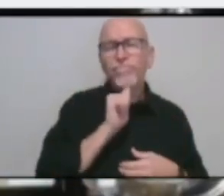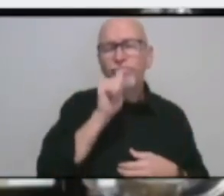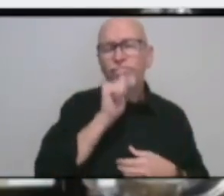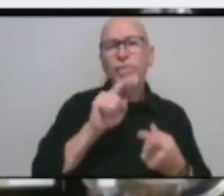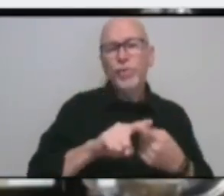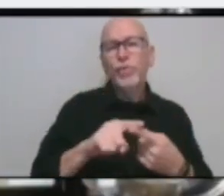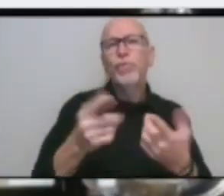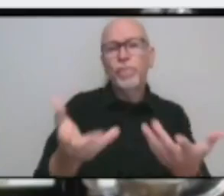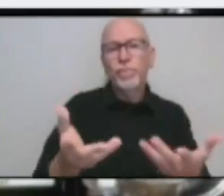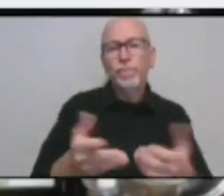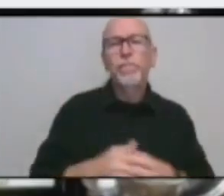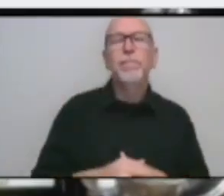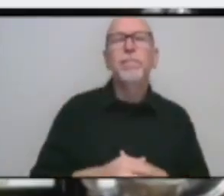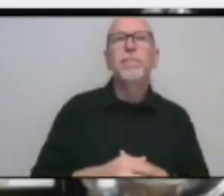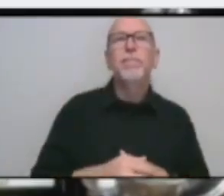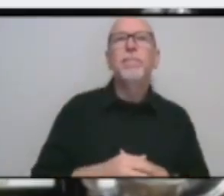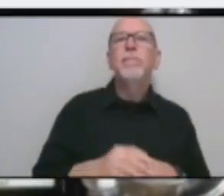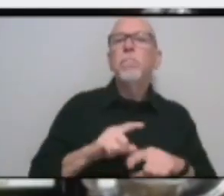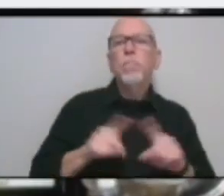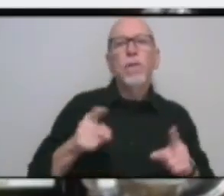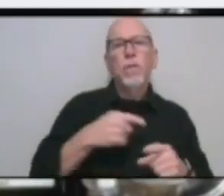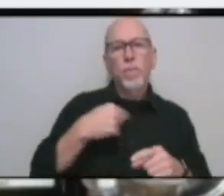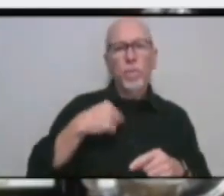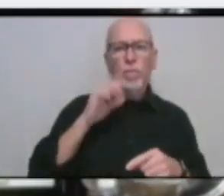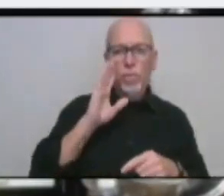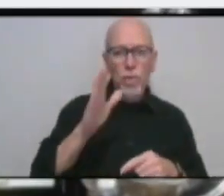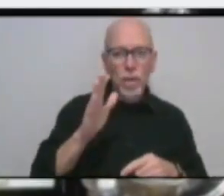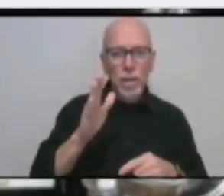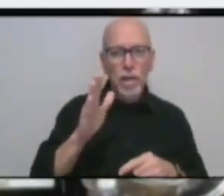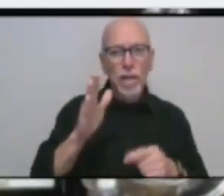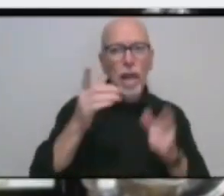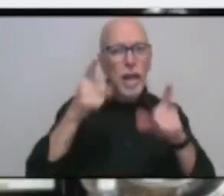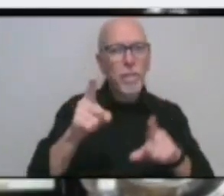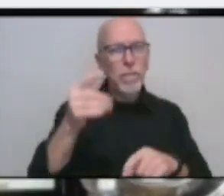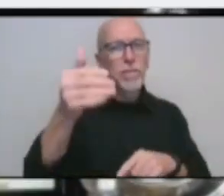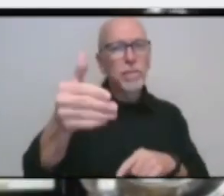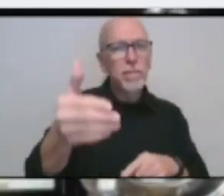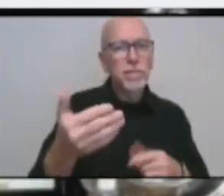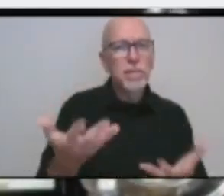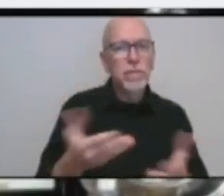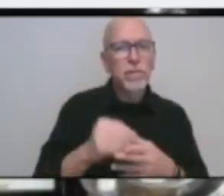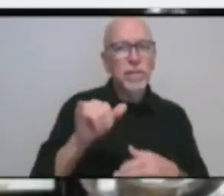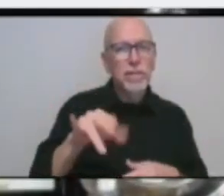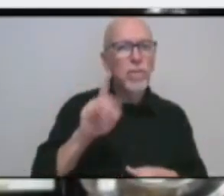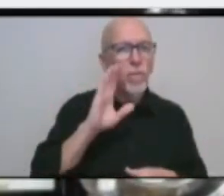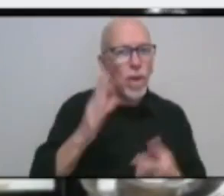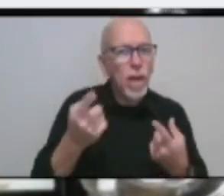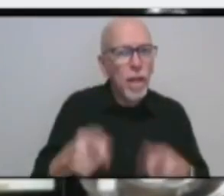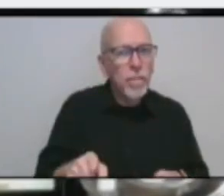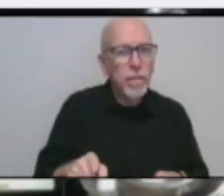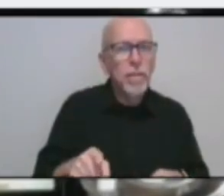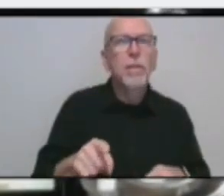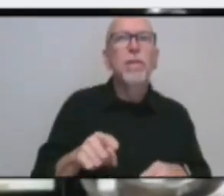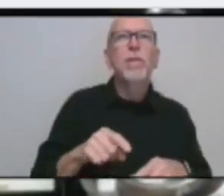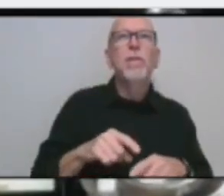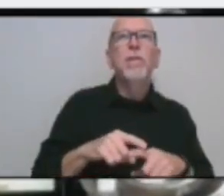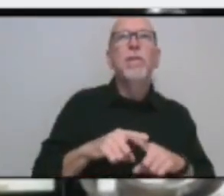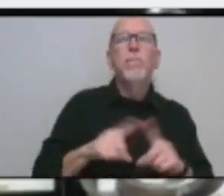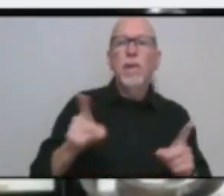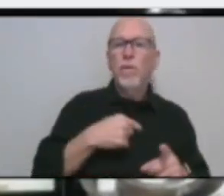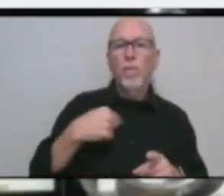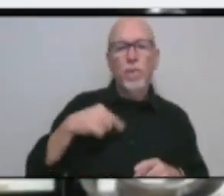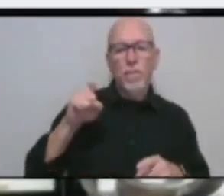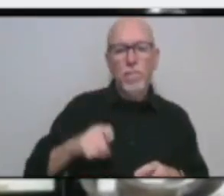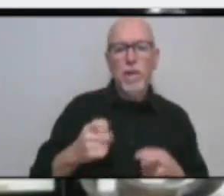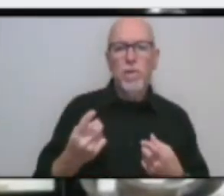that we're going to round that fourth turn, so to speak, here in Indiana at some point. But we got to do all the necessary